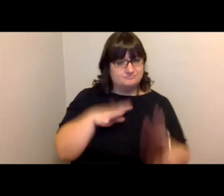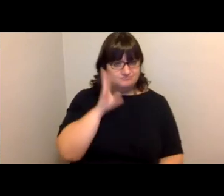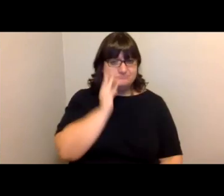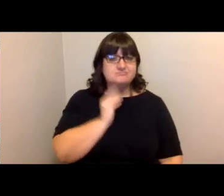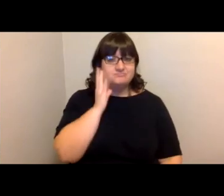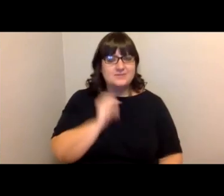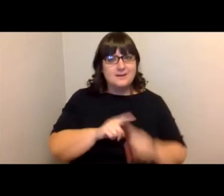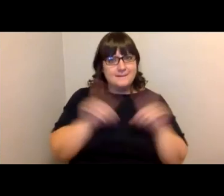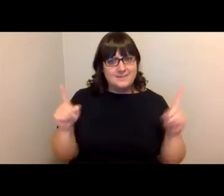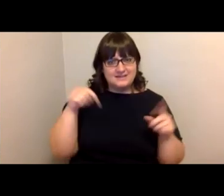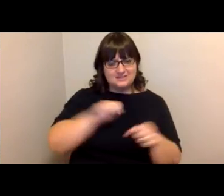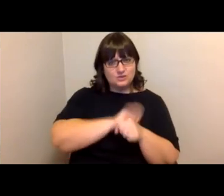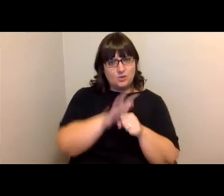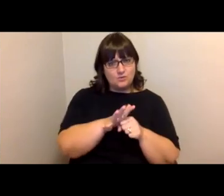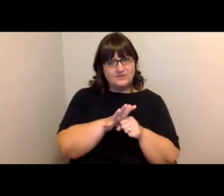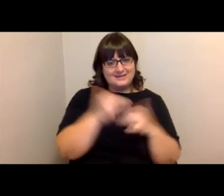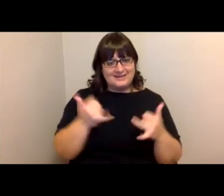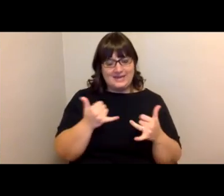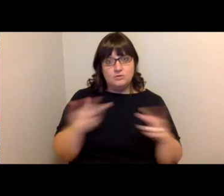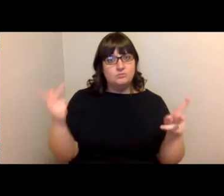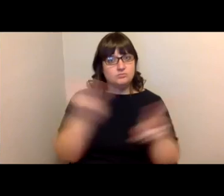of perceived disposability.